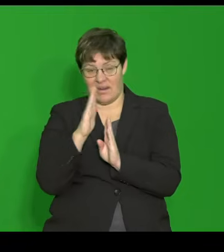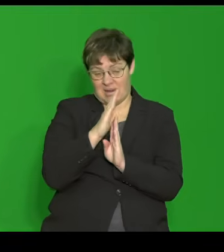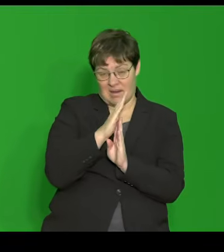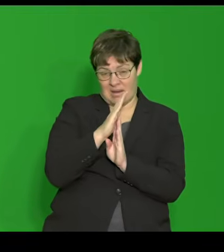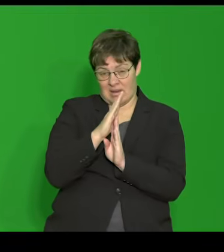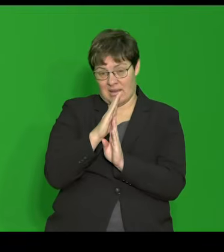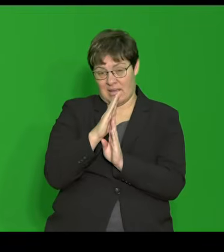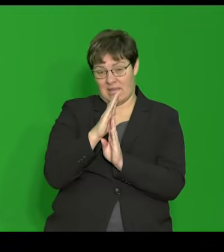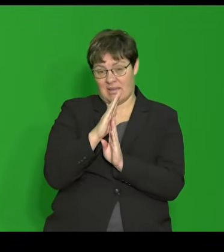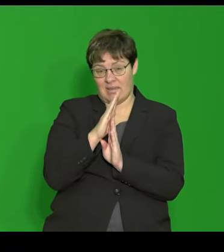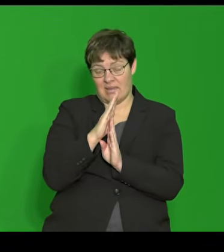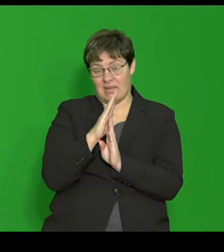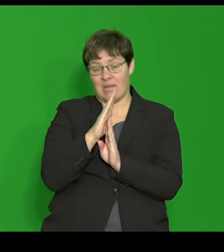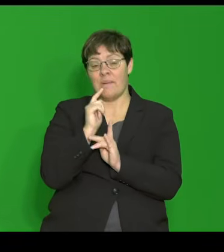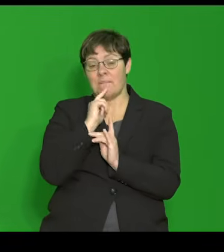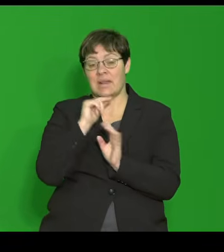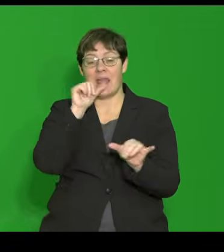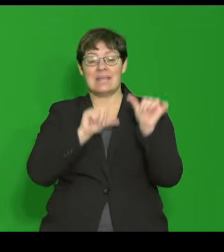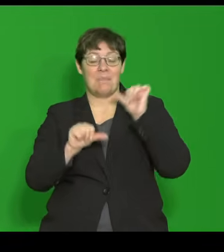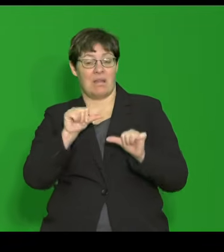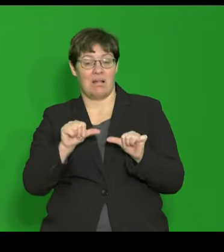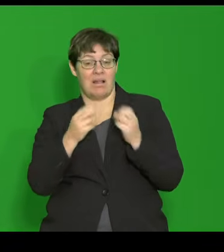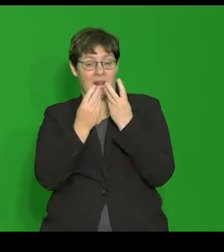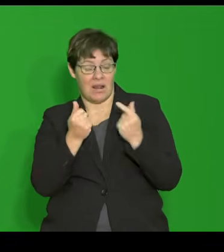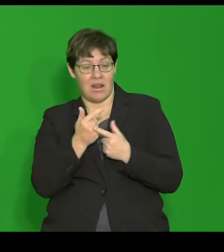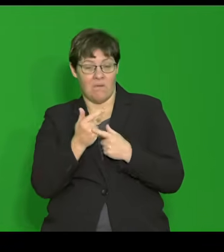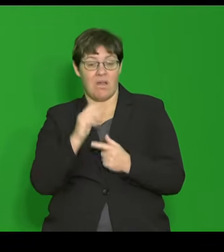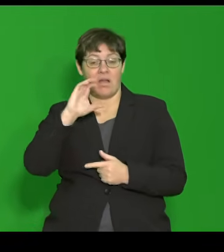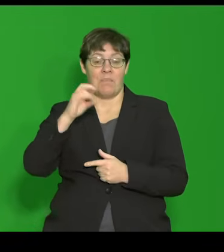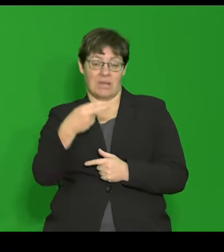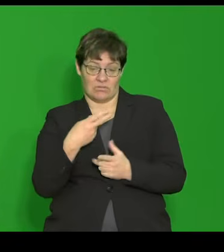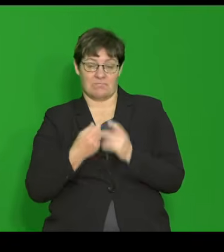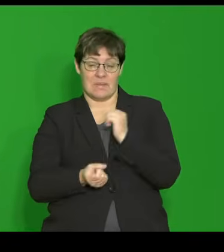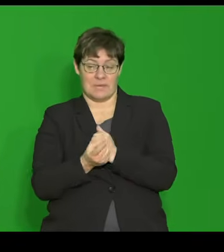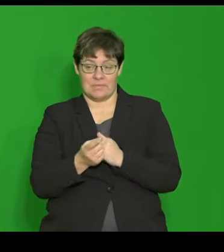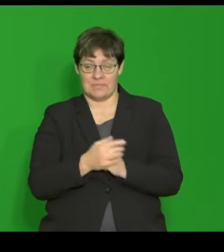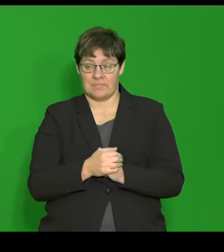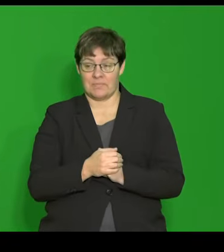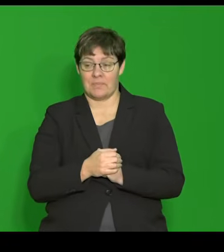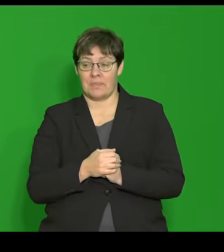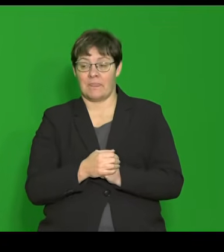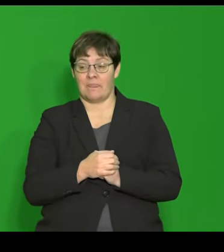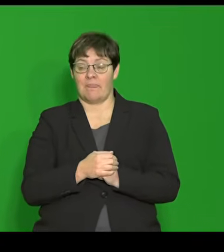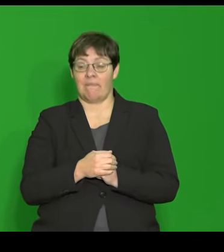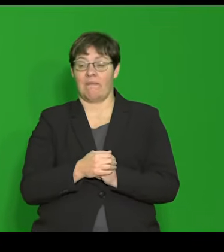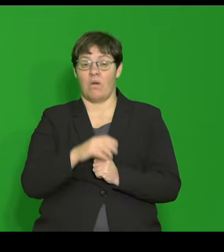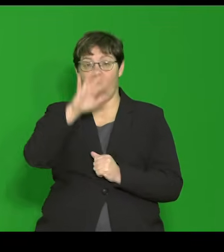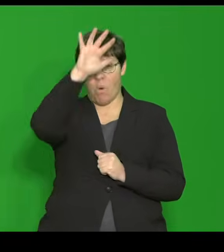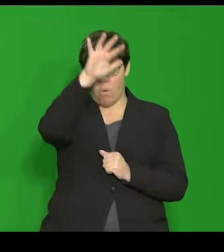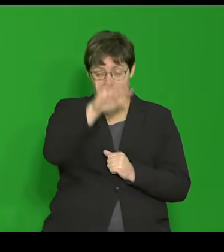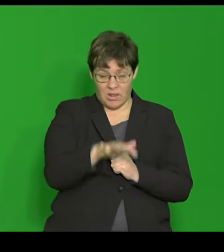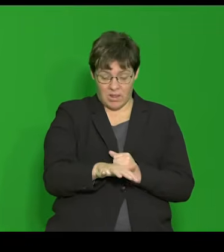slightly alkaline, where the chemical digestion of your carbohydrates take place. And finally, all